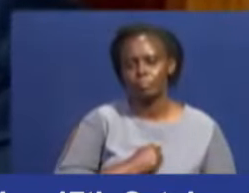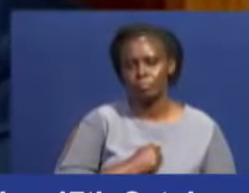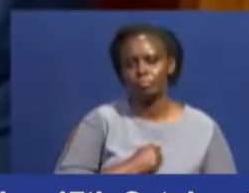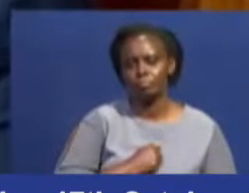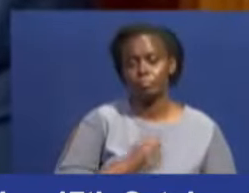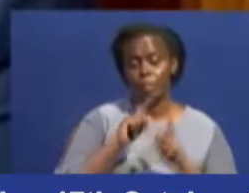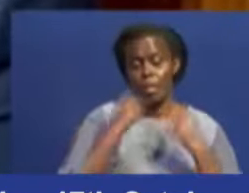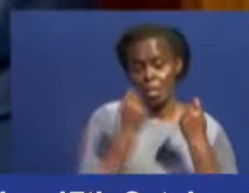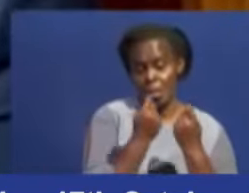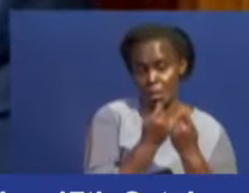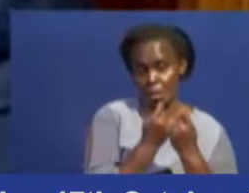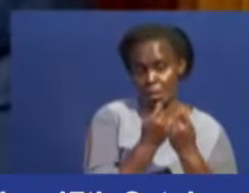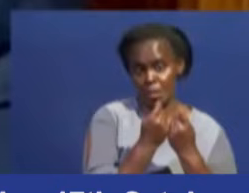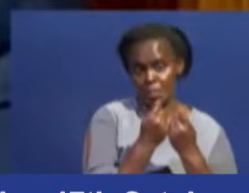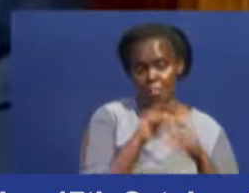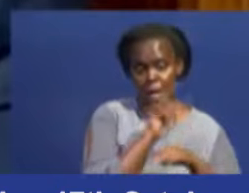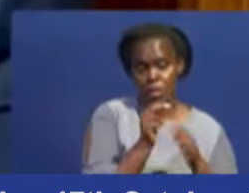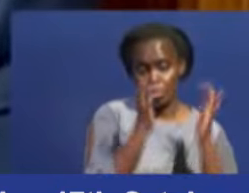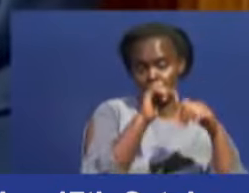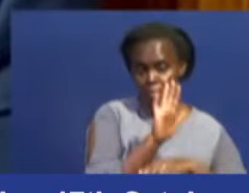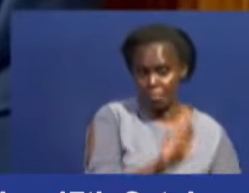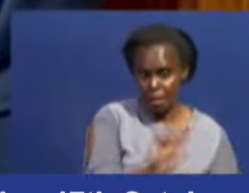and from the team, the National Assembly.